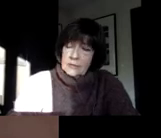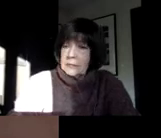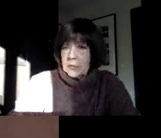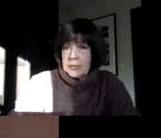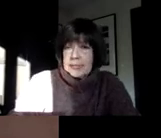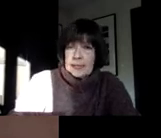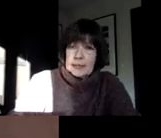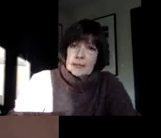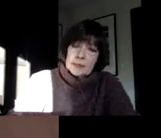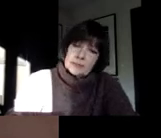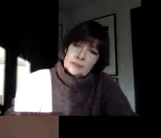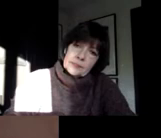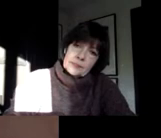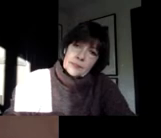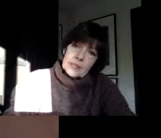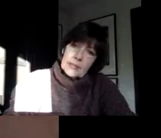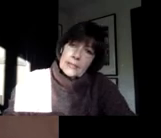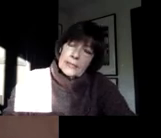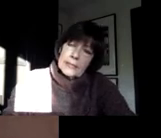On November 22nd,